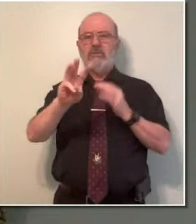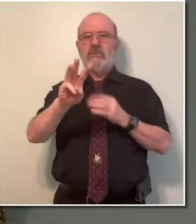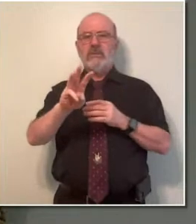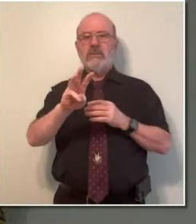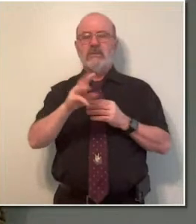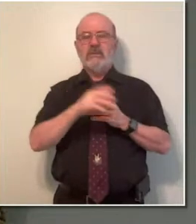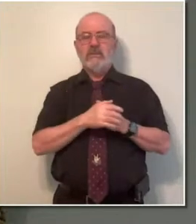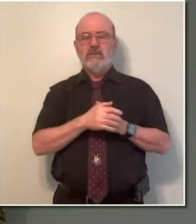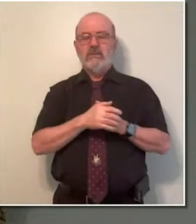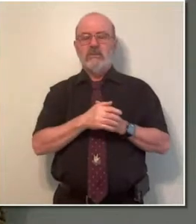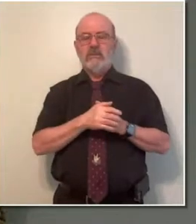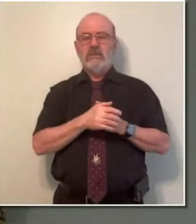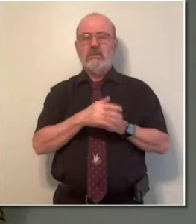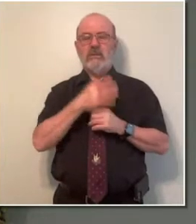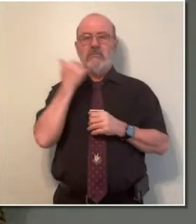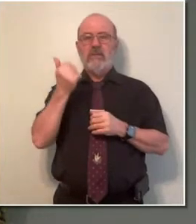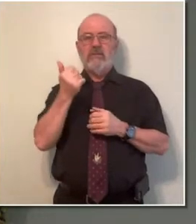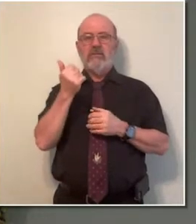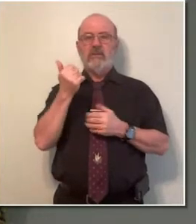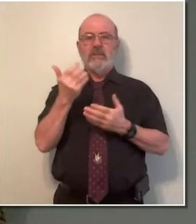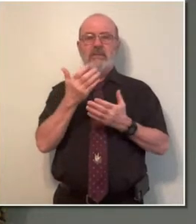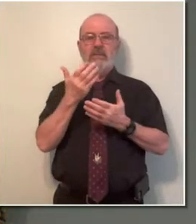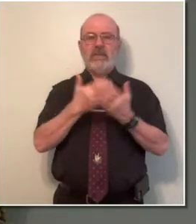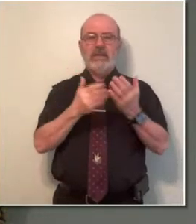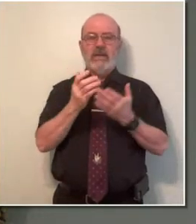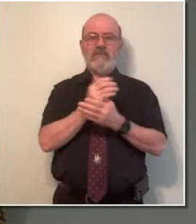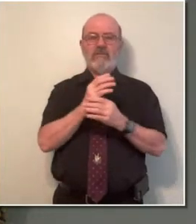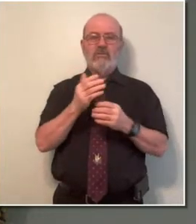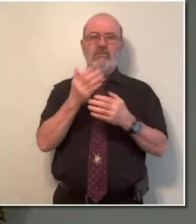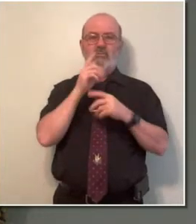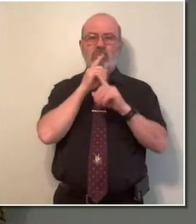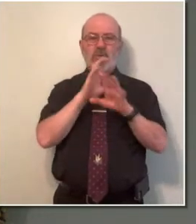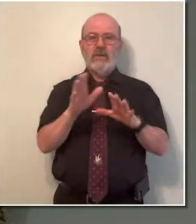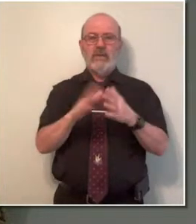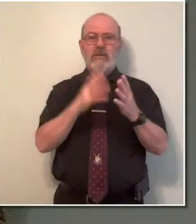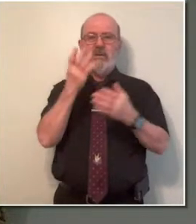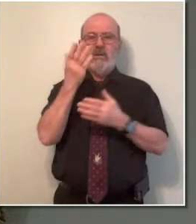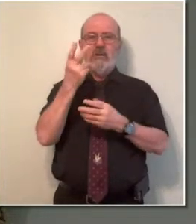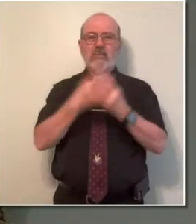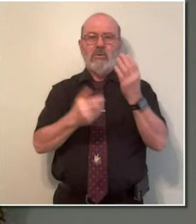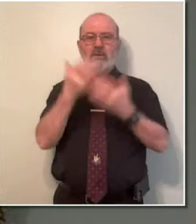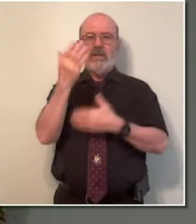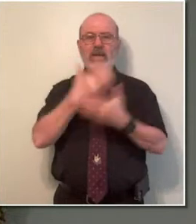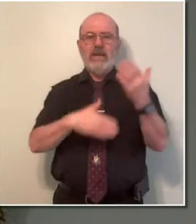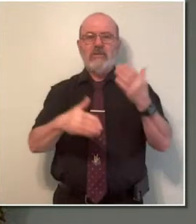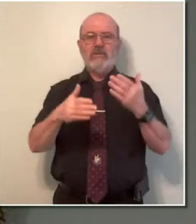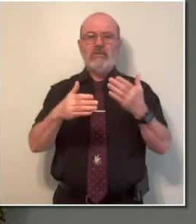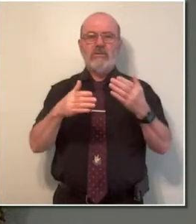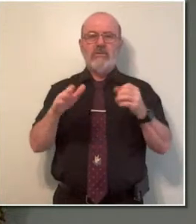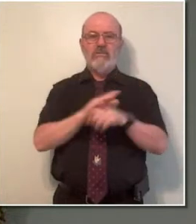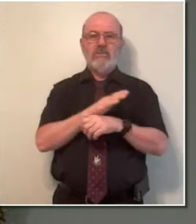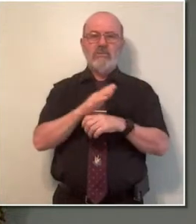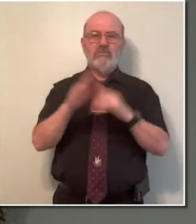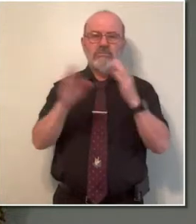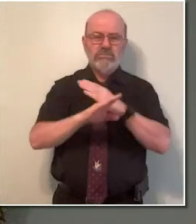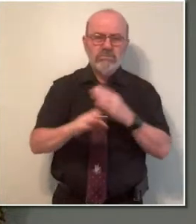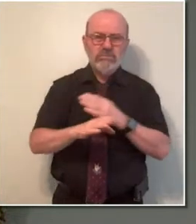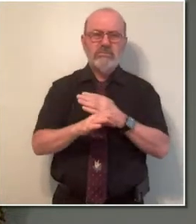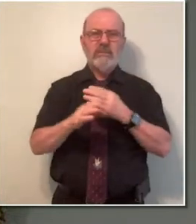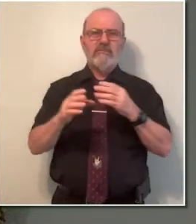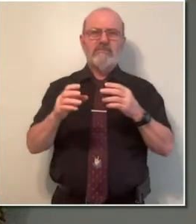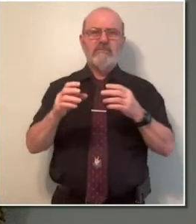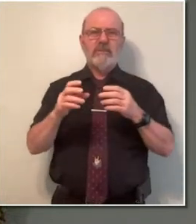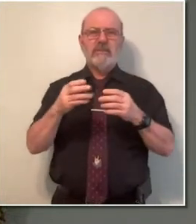but better is a handful with quietness than both the hands full with travail and vexation of spirit. Back to